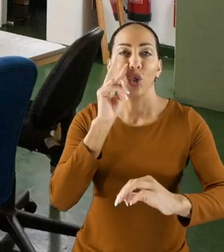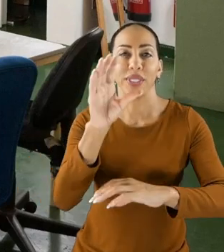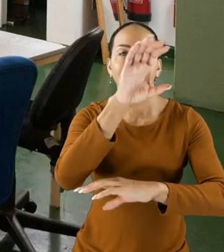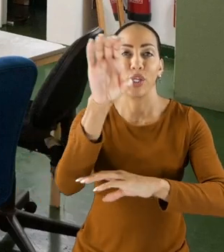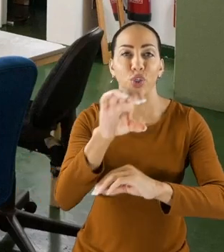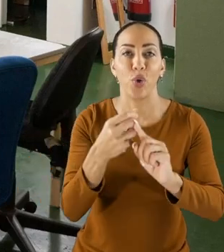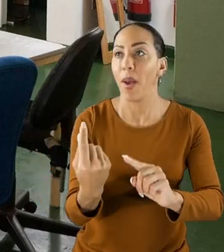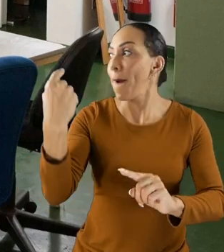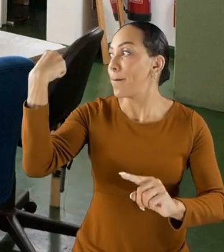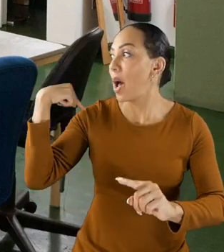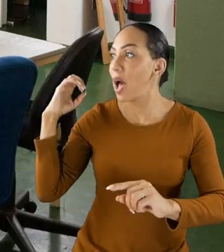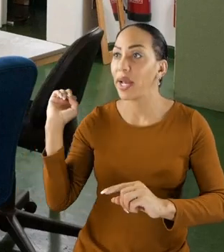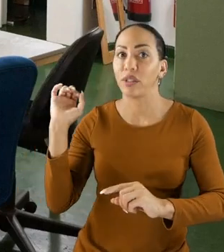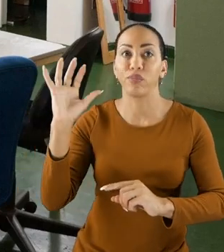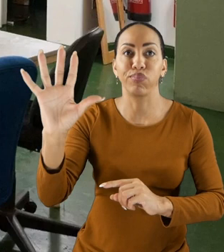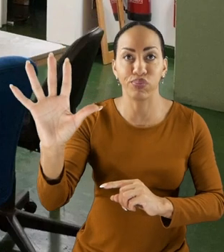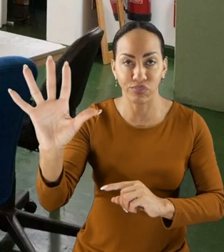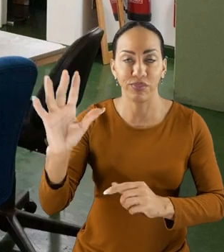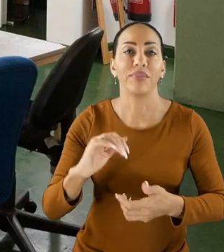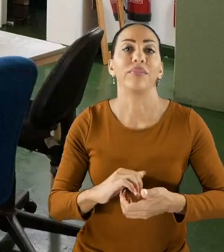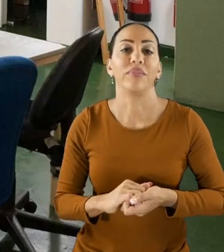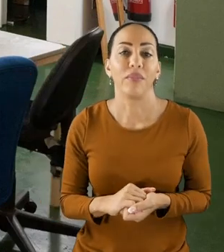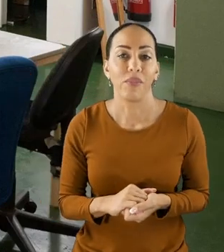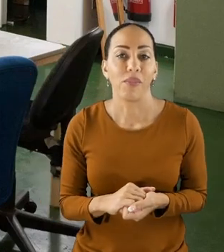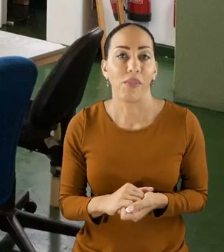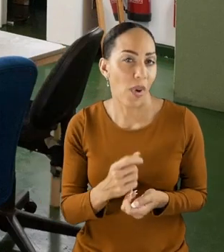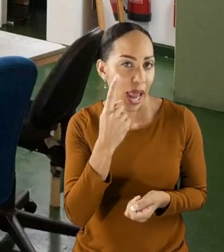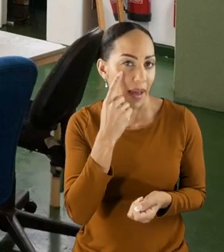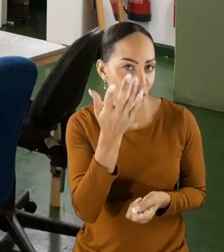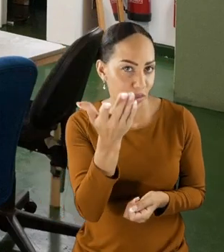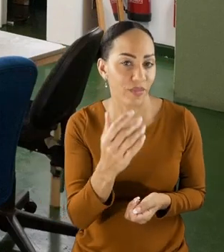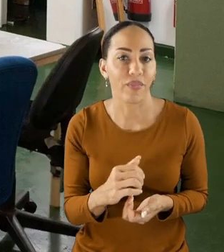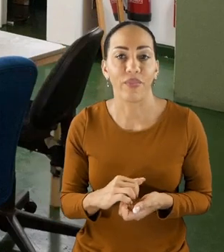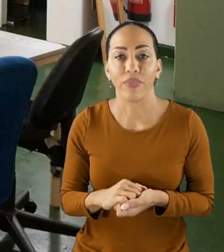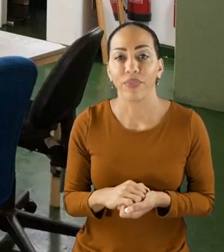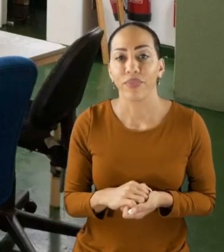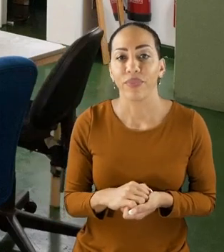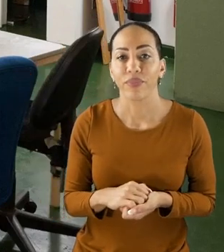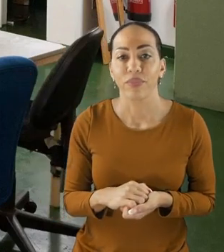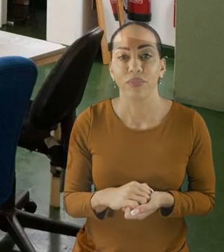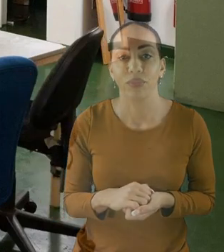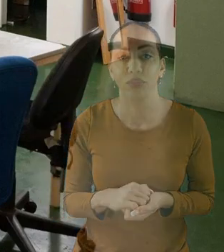with the performers made tiny in front of it. So if we go to that next clip.